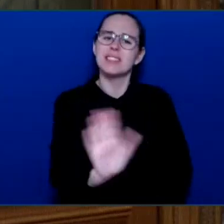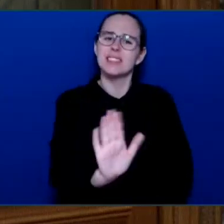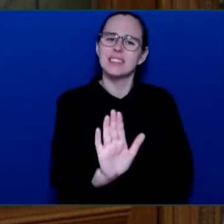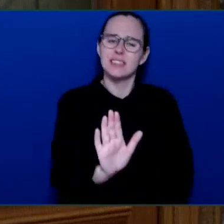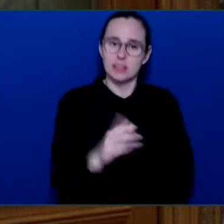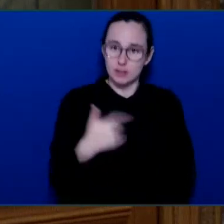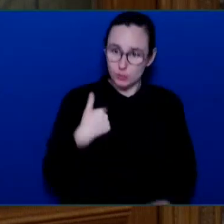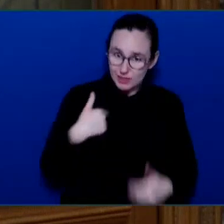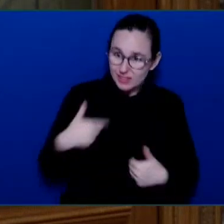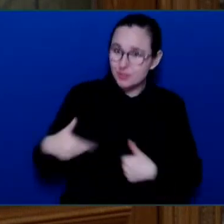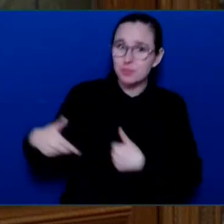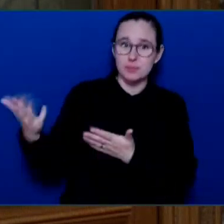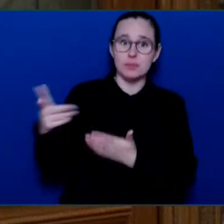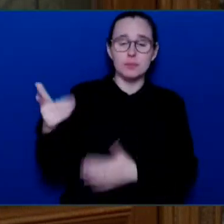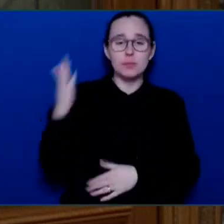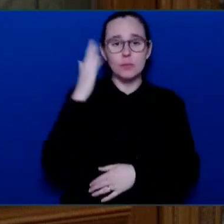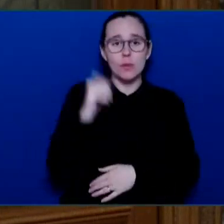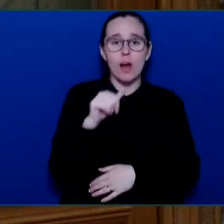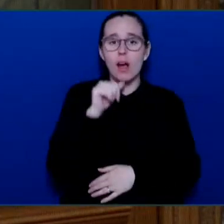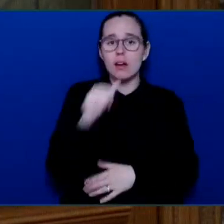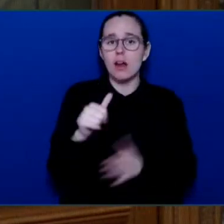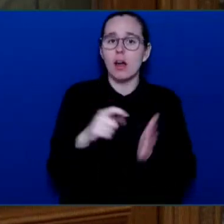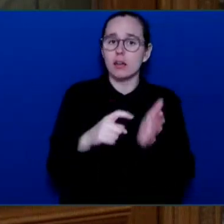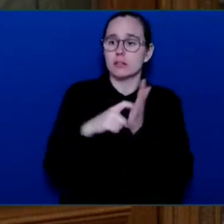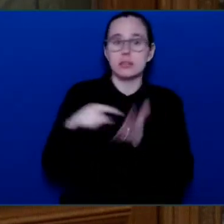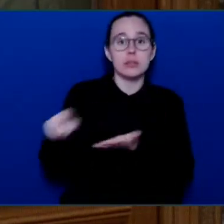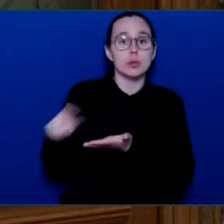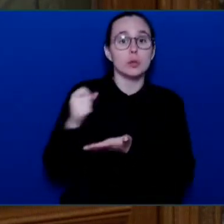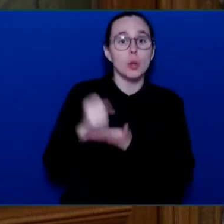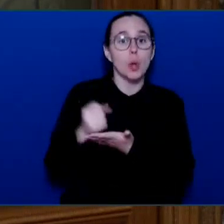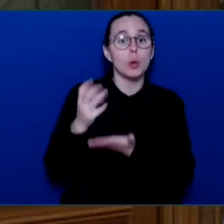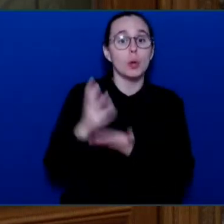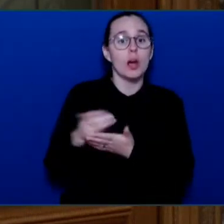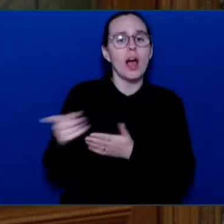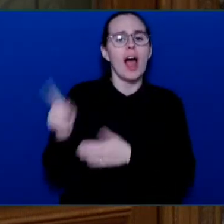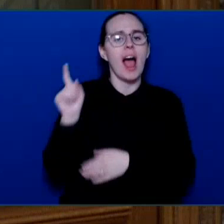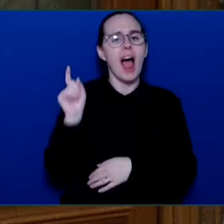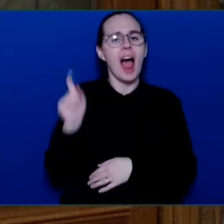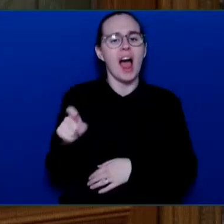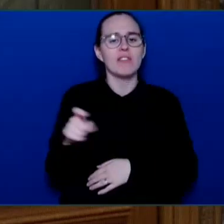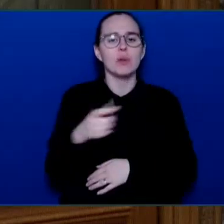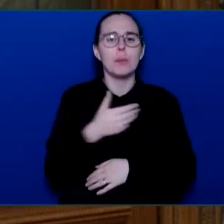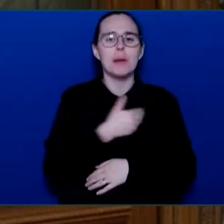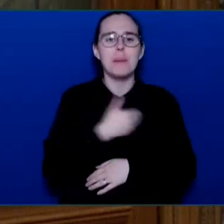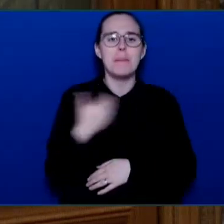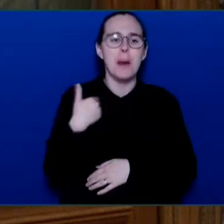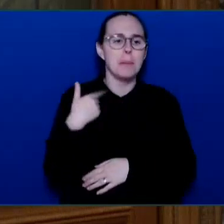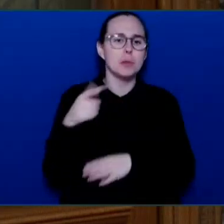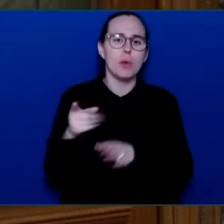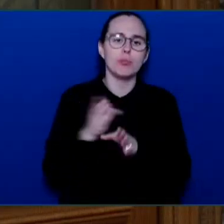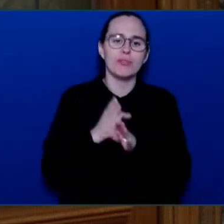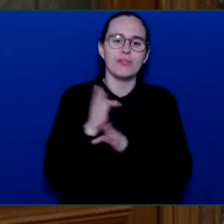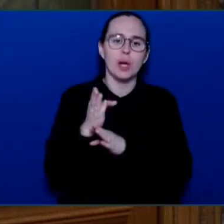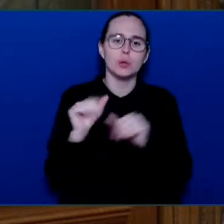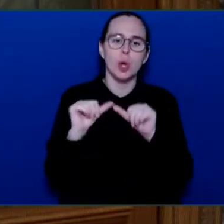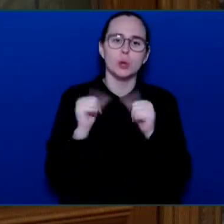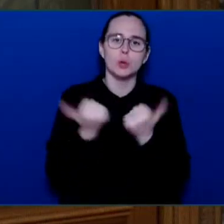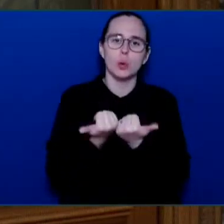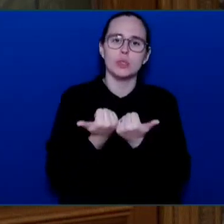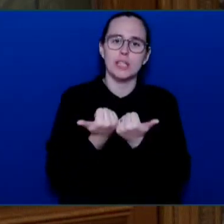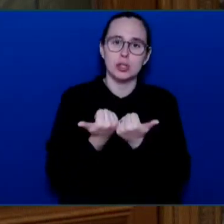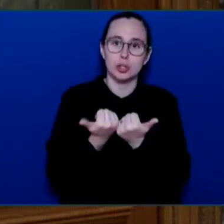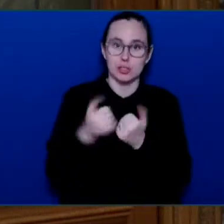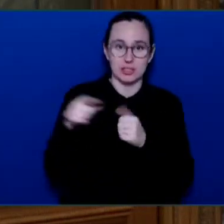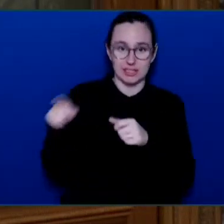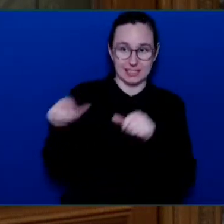protects them and the children from the broken, bureaucratic child welfare system. The BC NDP, they're studying it.